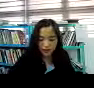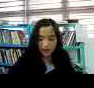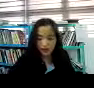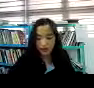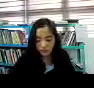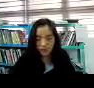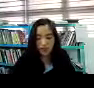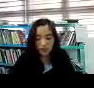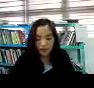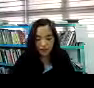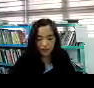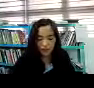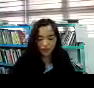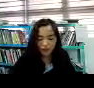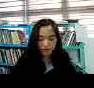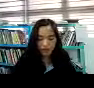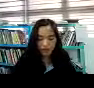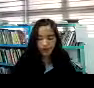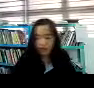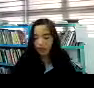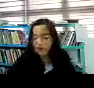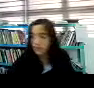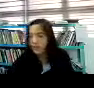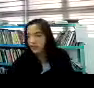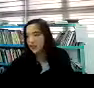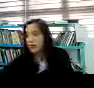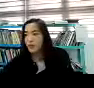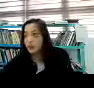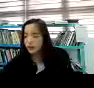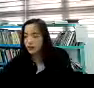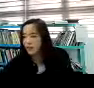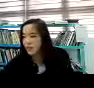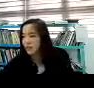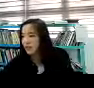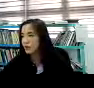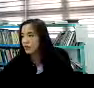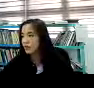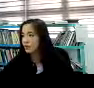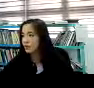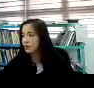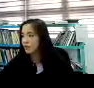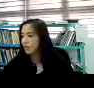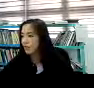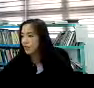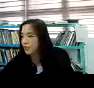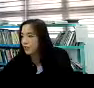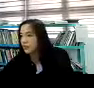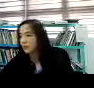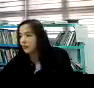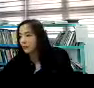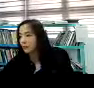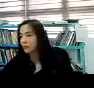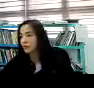So, general subject lang muna tayo. So, we have chemistry. Pwede po kayong mag-chat kung gusto niyo mag-try din ng